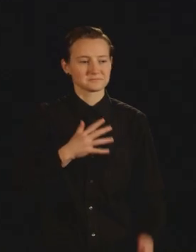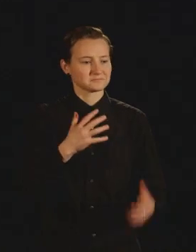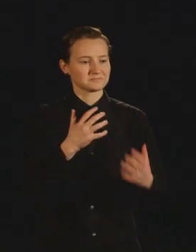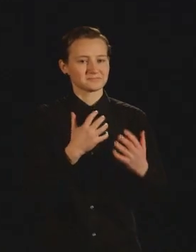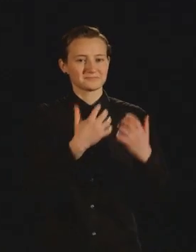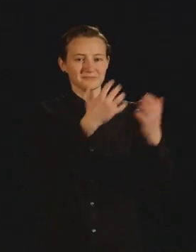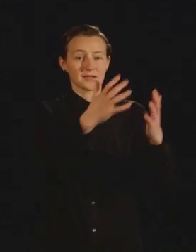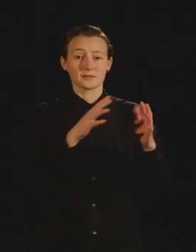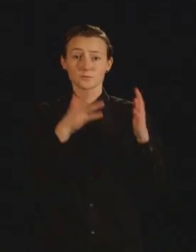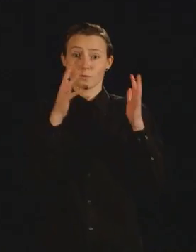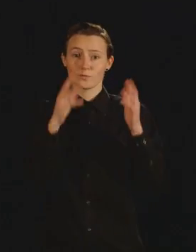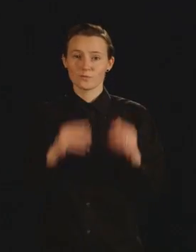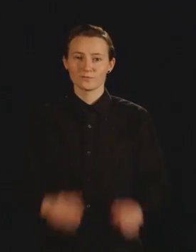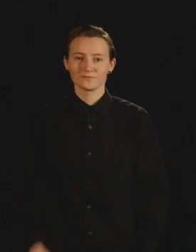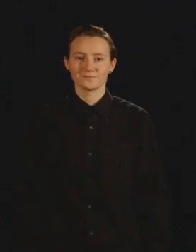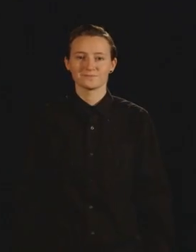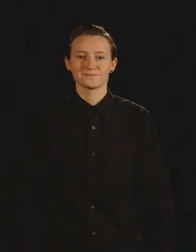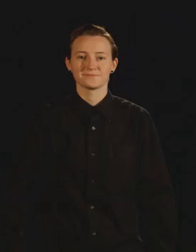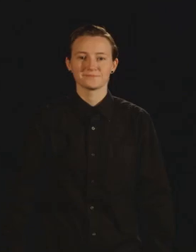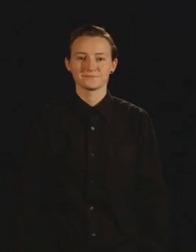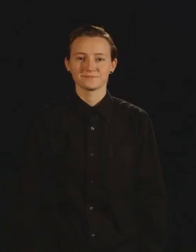love men.